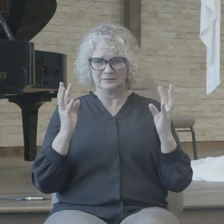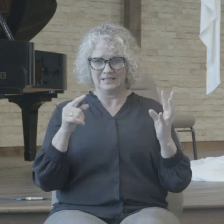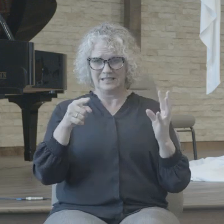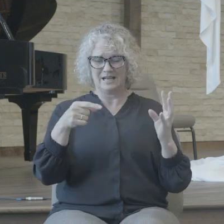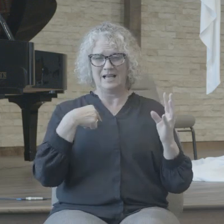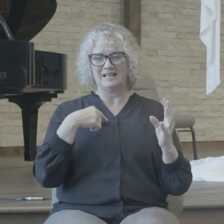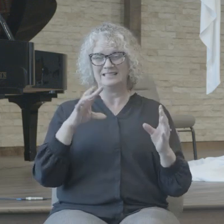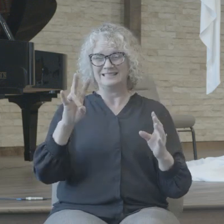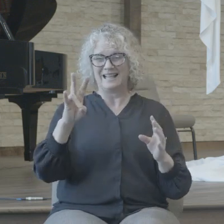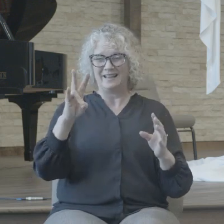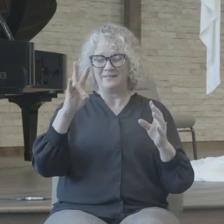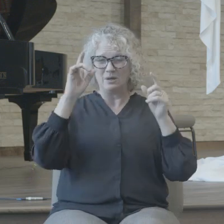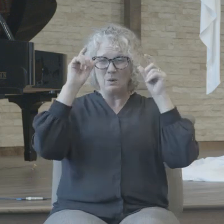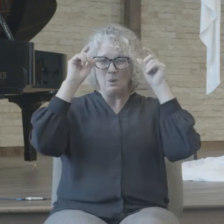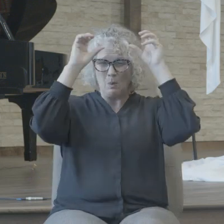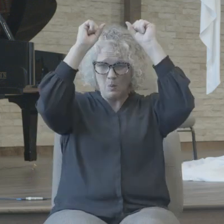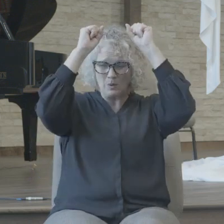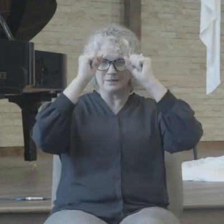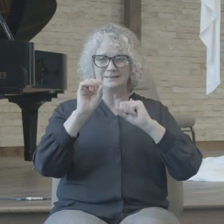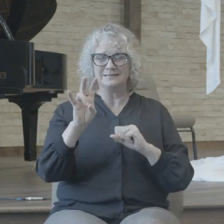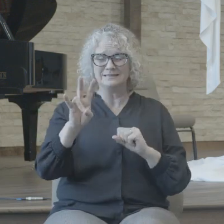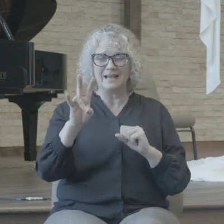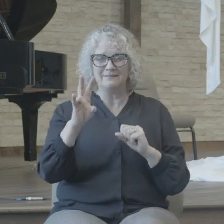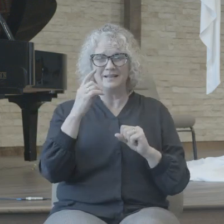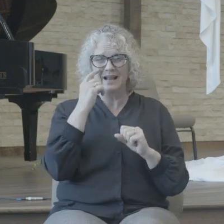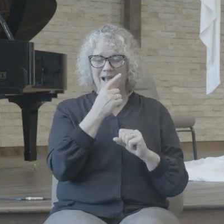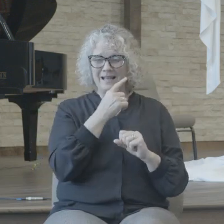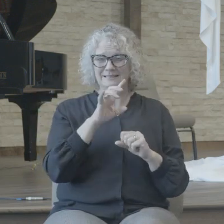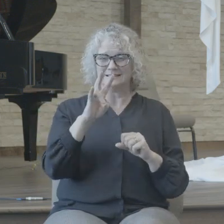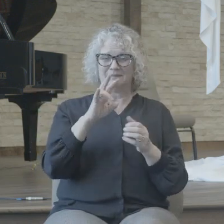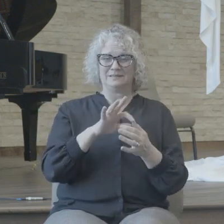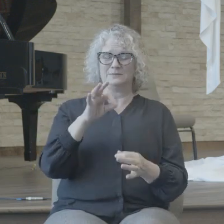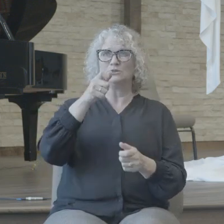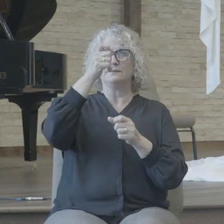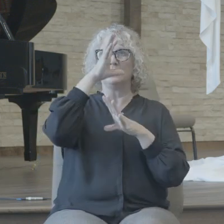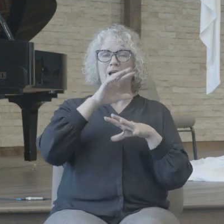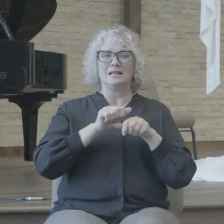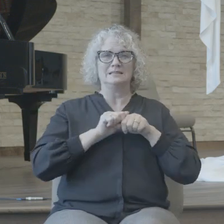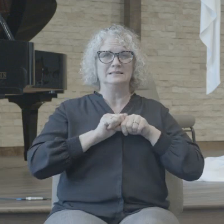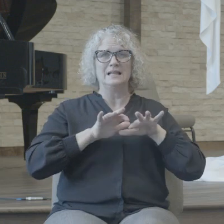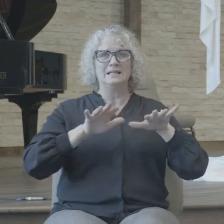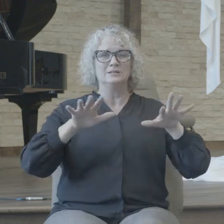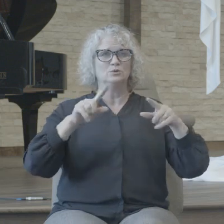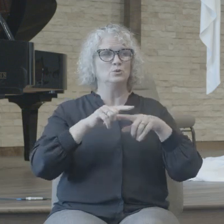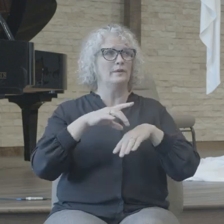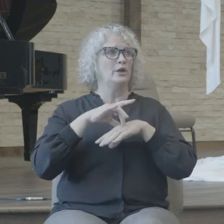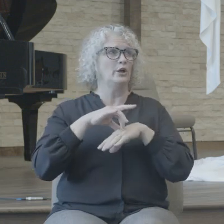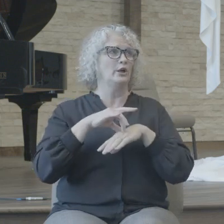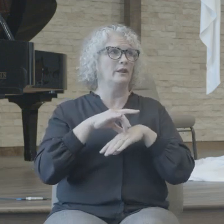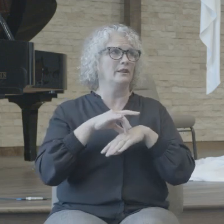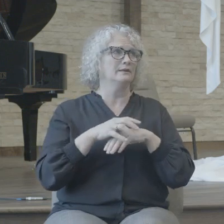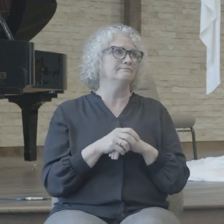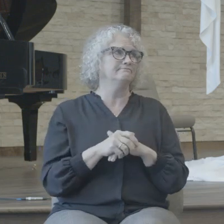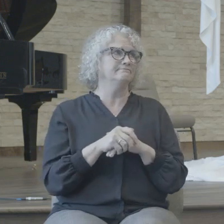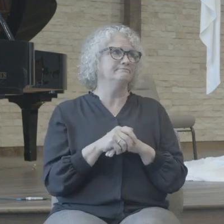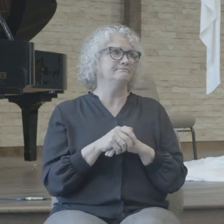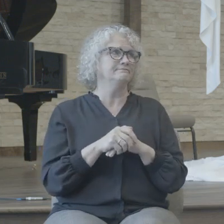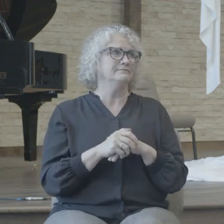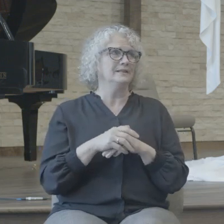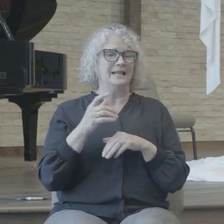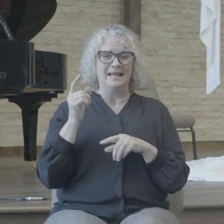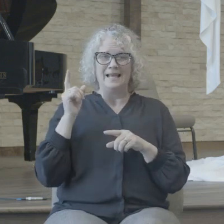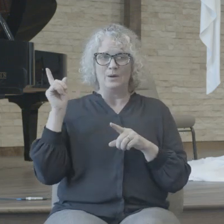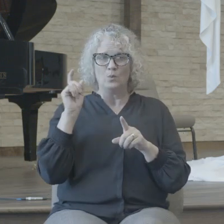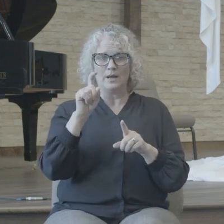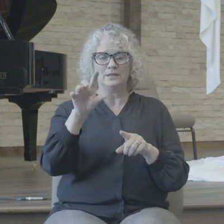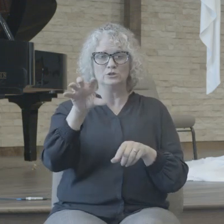and seven eyes, which are the seven spirits of God sent out into all the earth. He went and took the